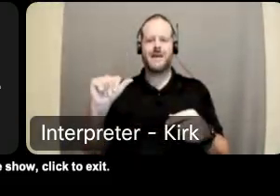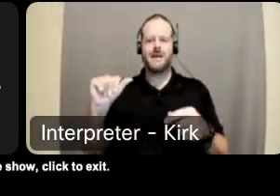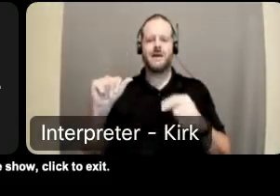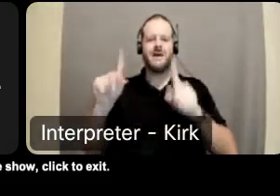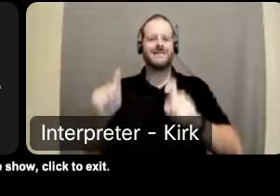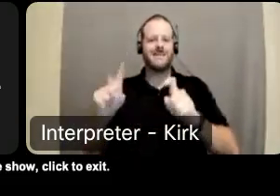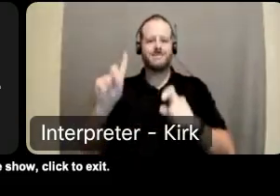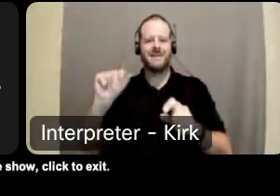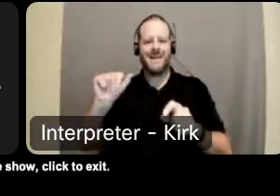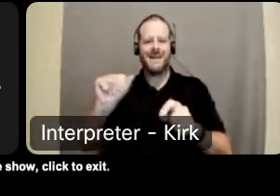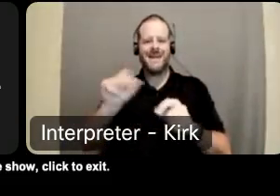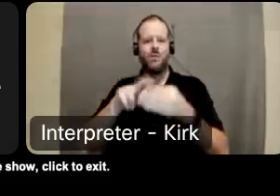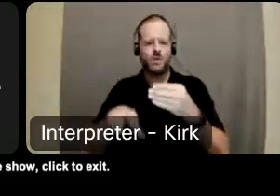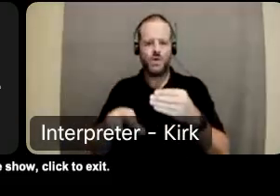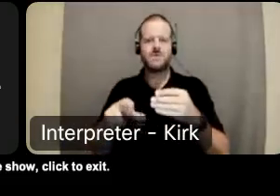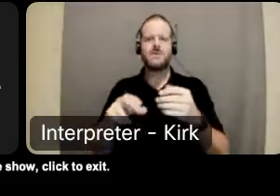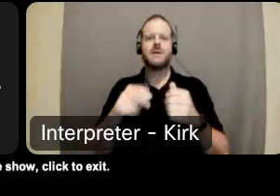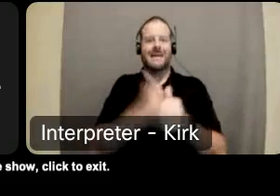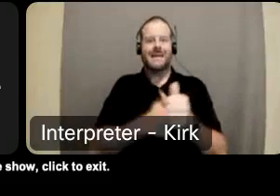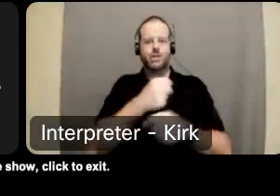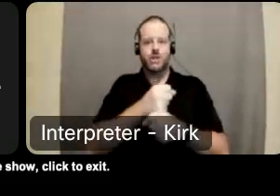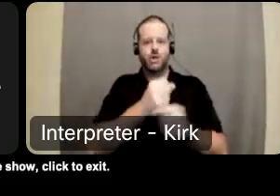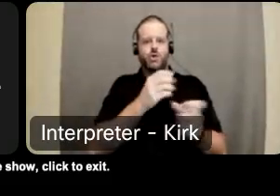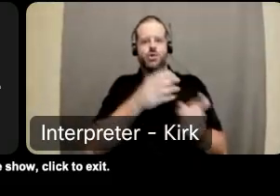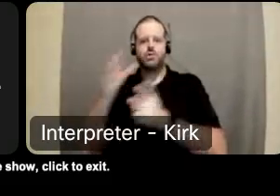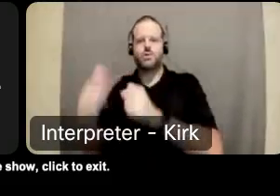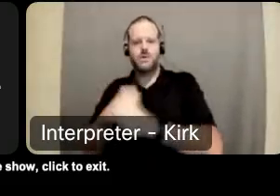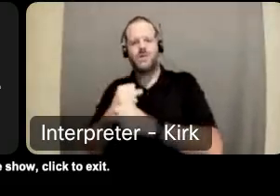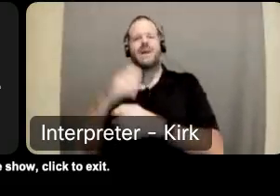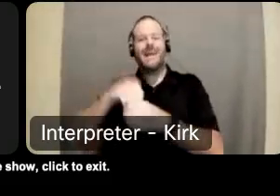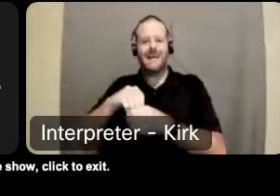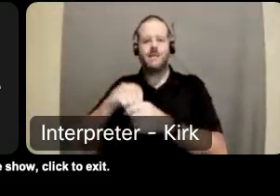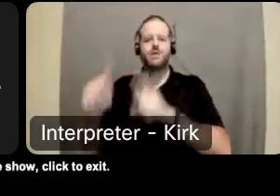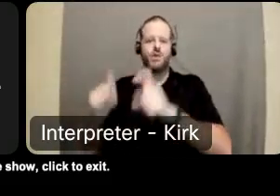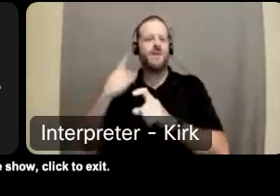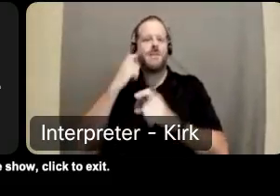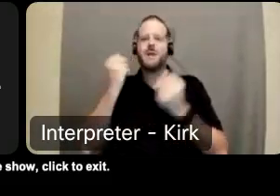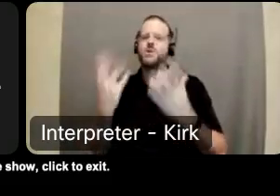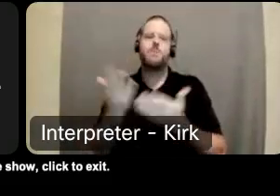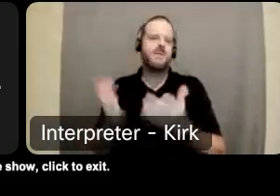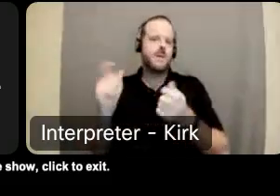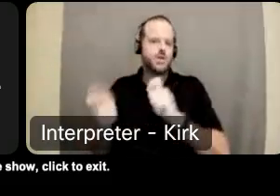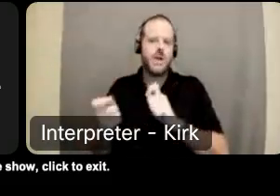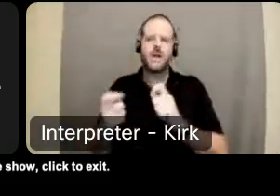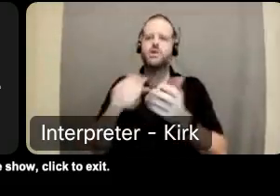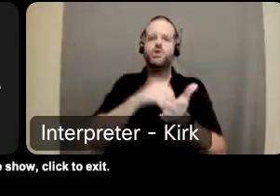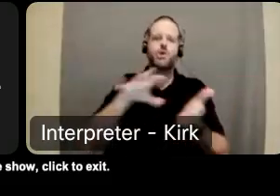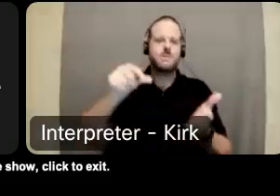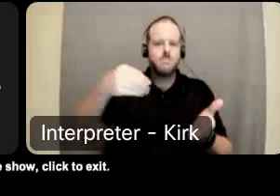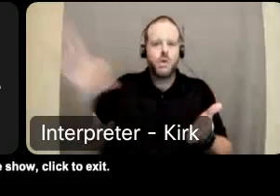assessment data and results year to year within the survey, because so many things change, students move,